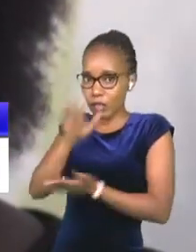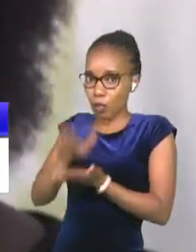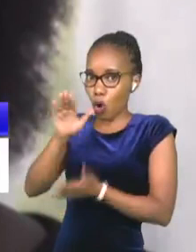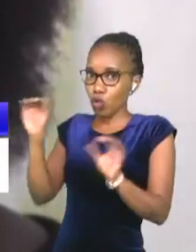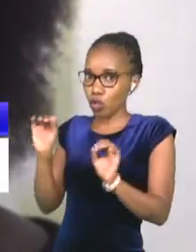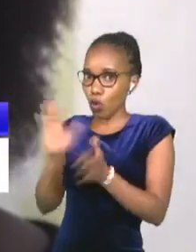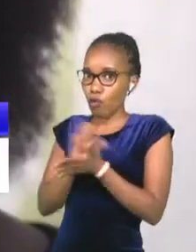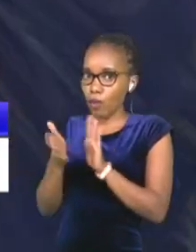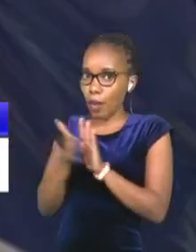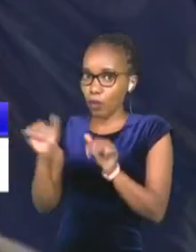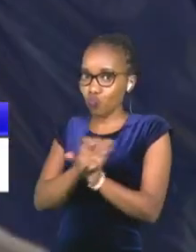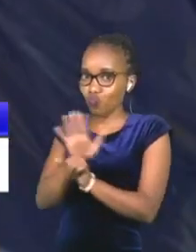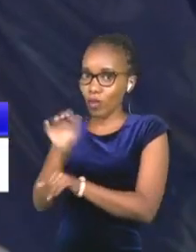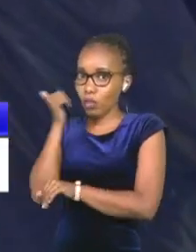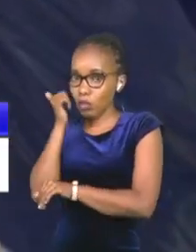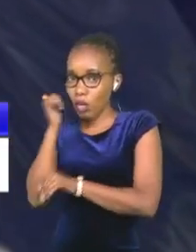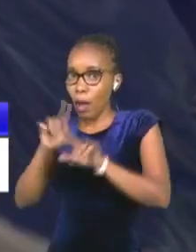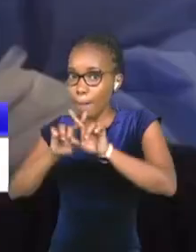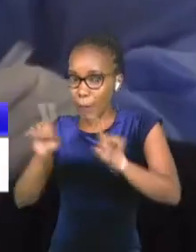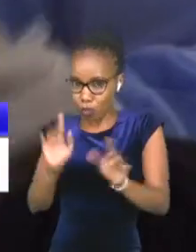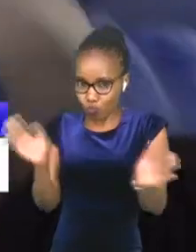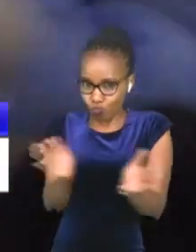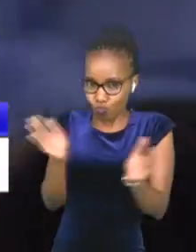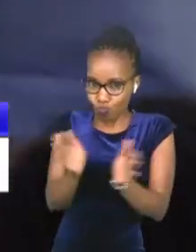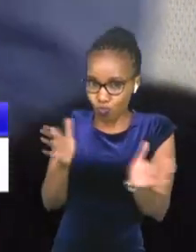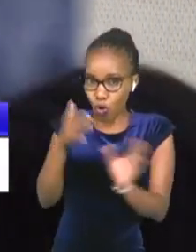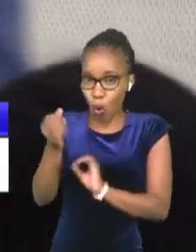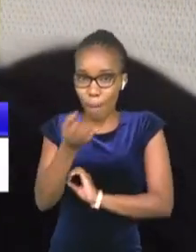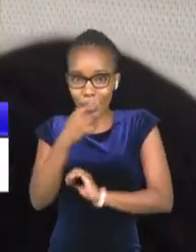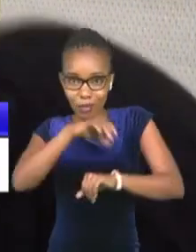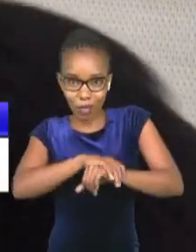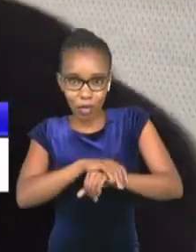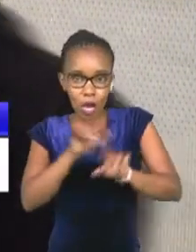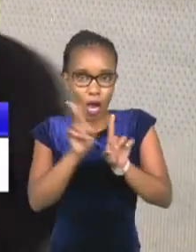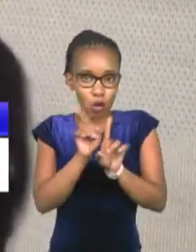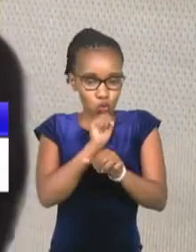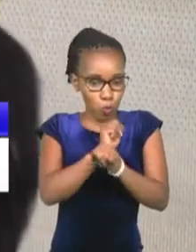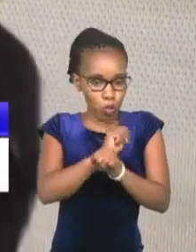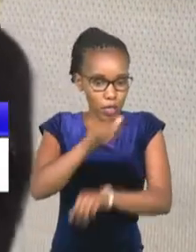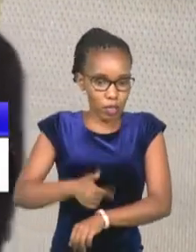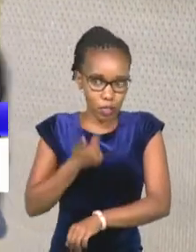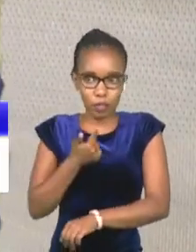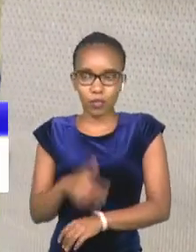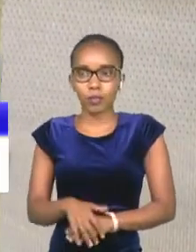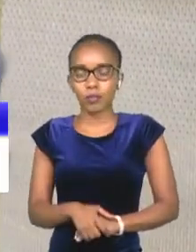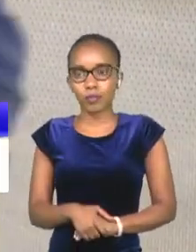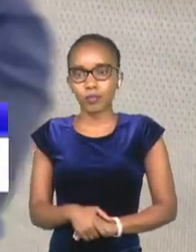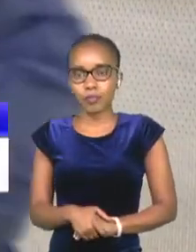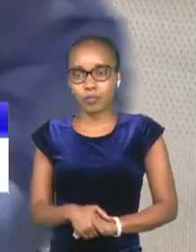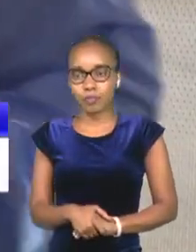getting COVID-19. Although they are urged to go for treatment and take extra caution. Harechime reporting for Switch TV.